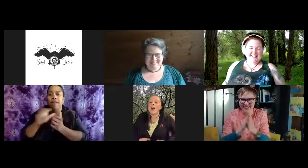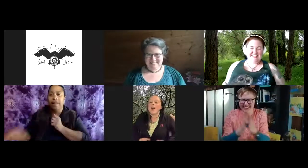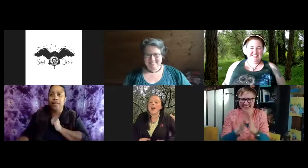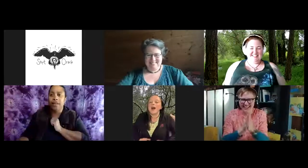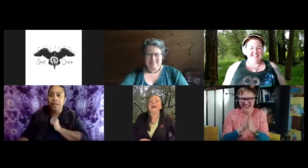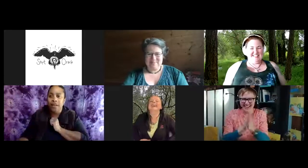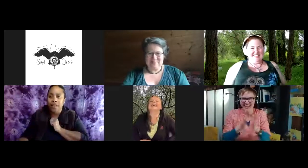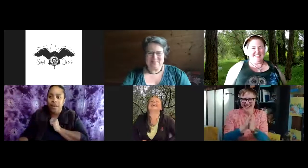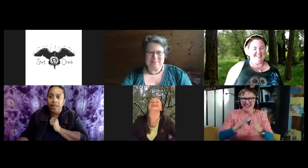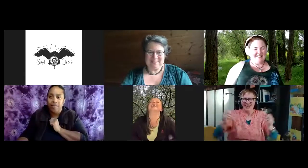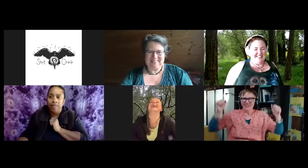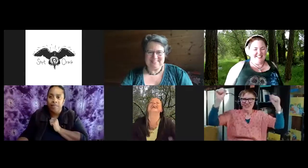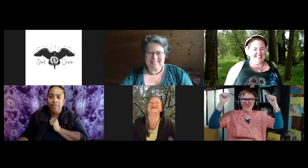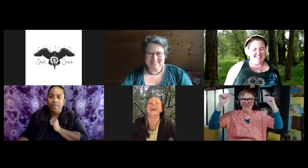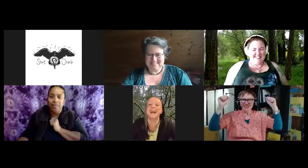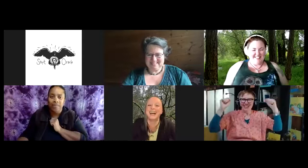Oh,